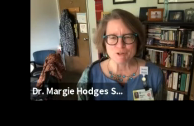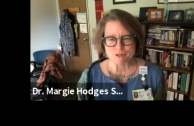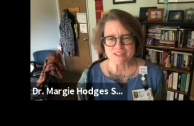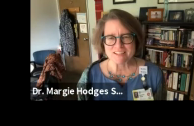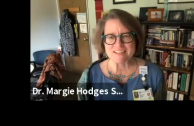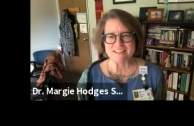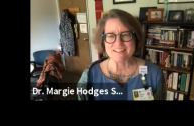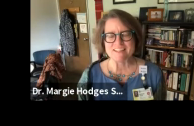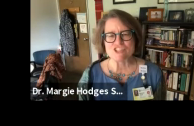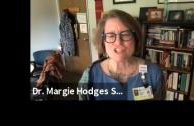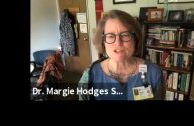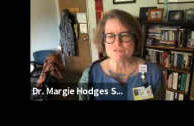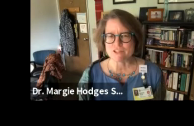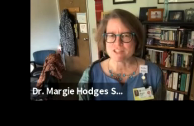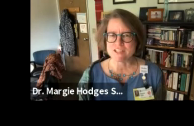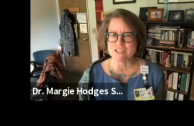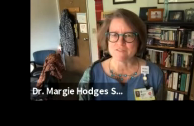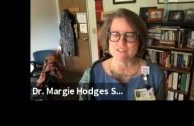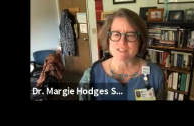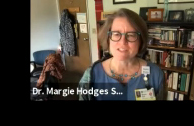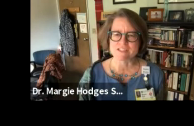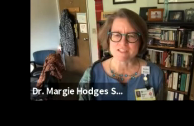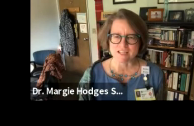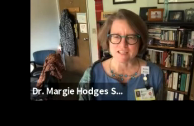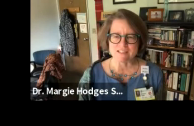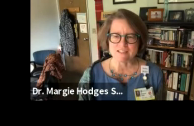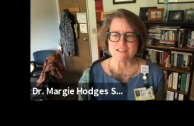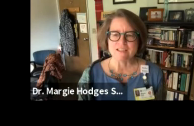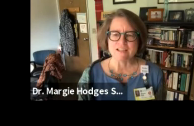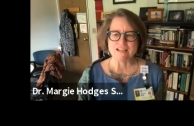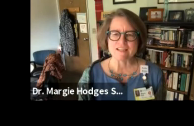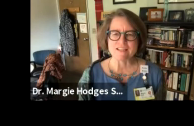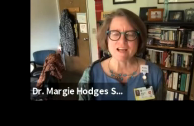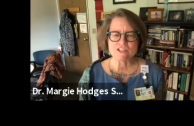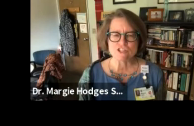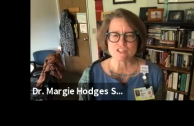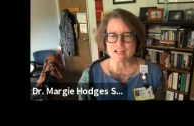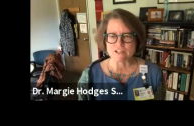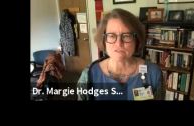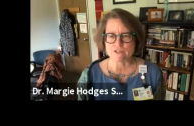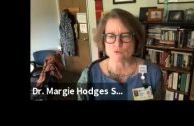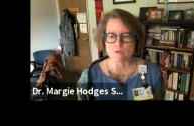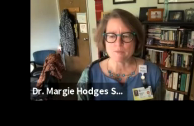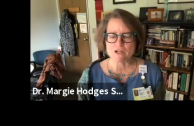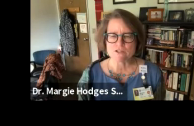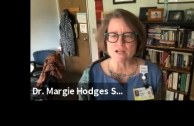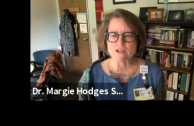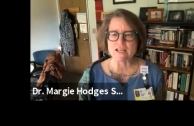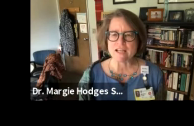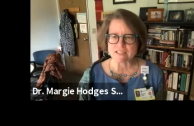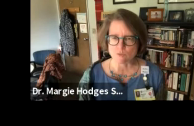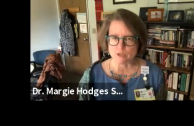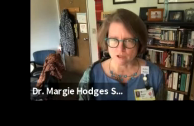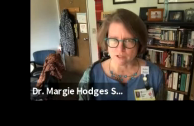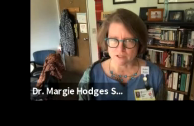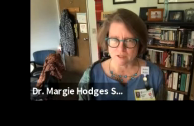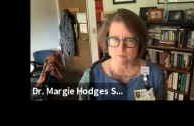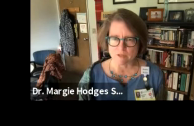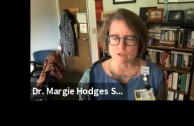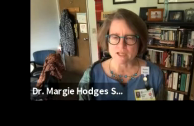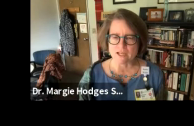New York and the geodiversity of this state, and not just how diverse we are, but also how connected we